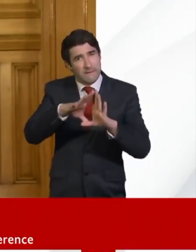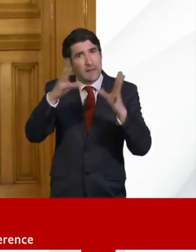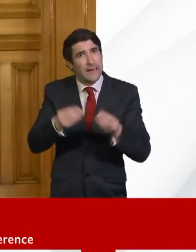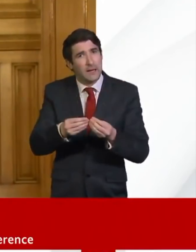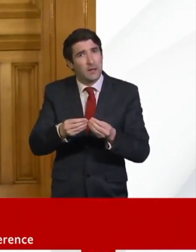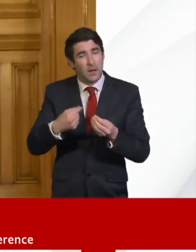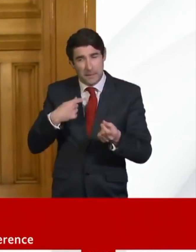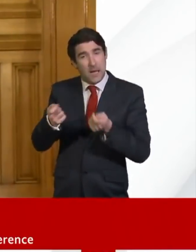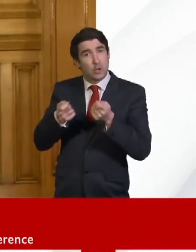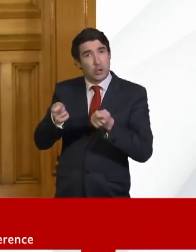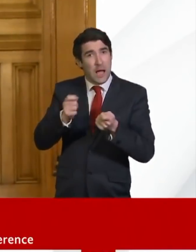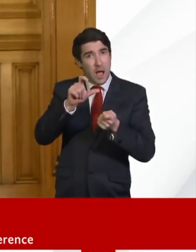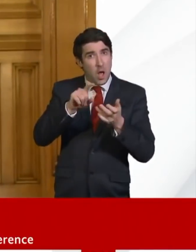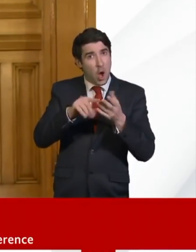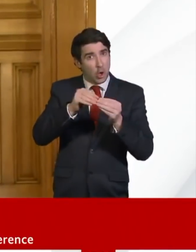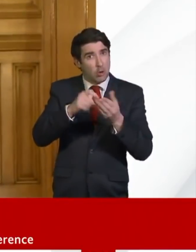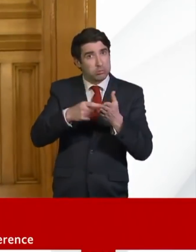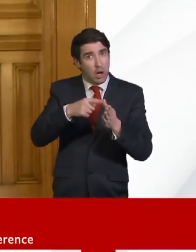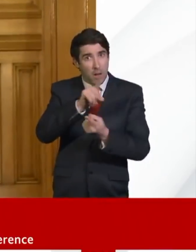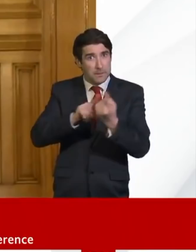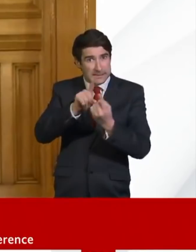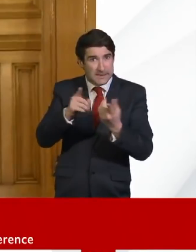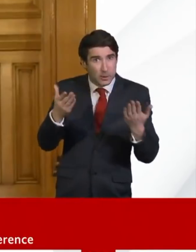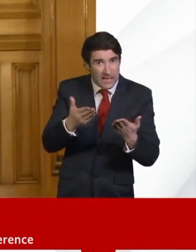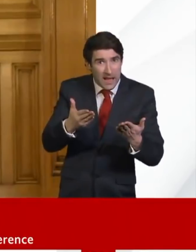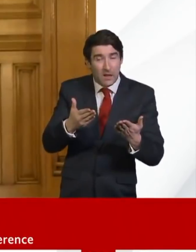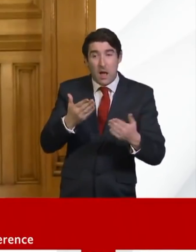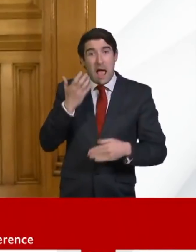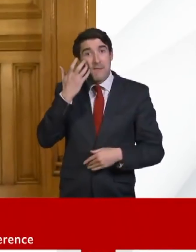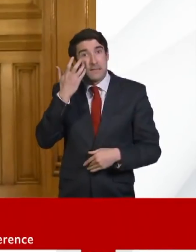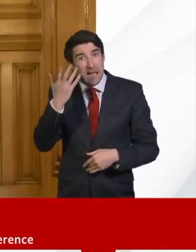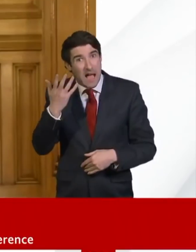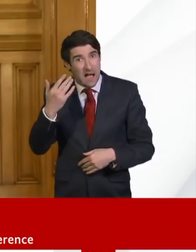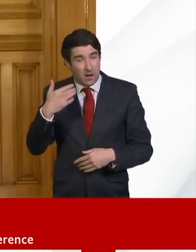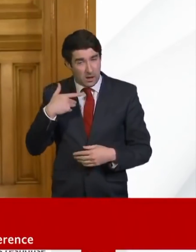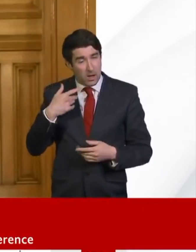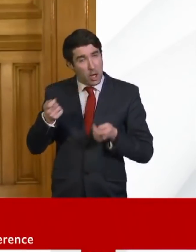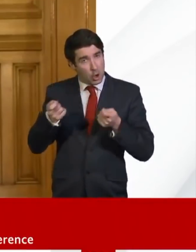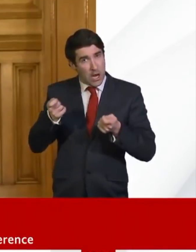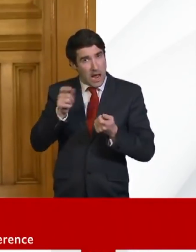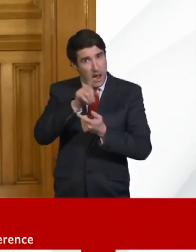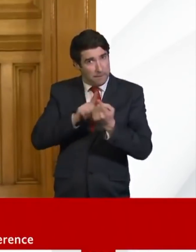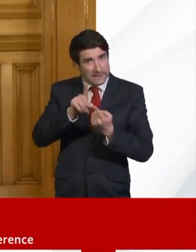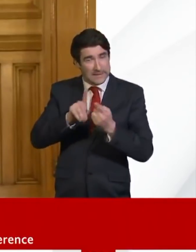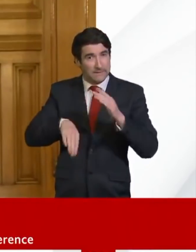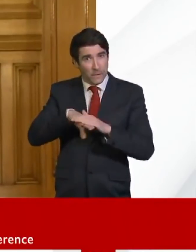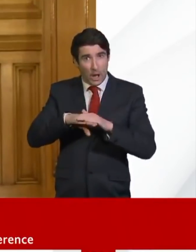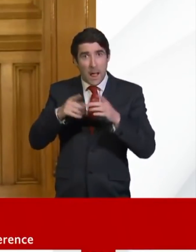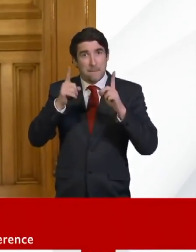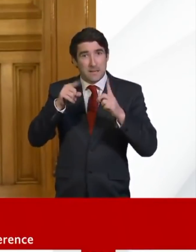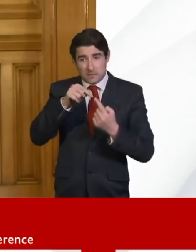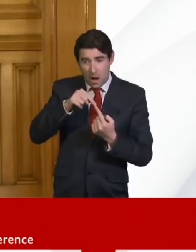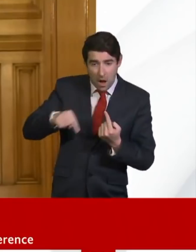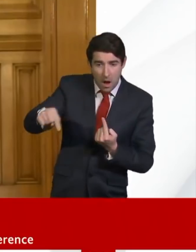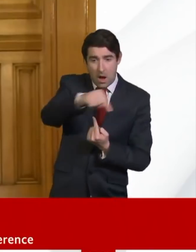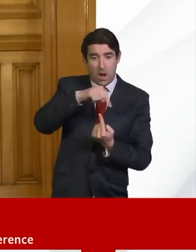COBRA, or indeed the the morning meetings of senior ministers. We've got a great team. It's a team effort. Obviously, it's not